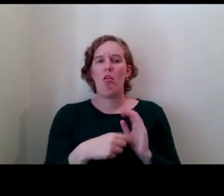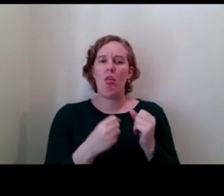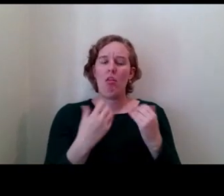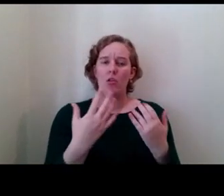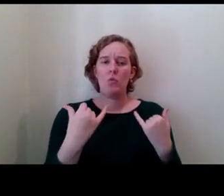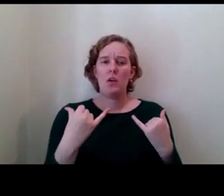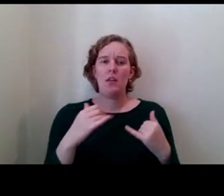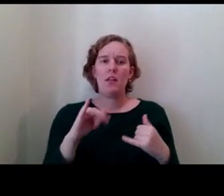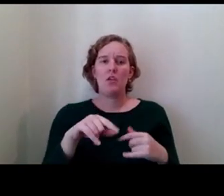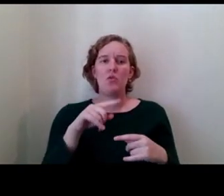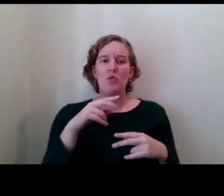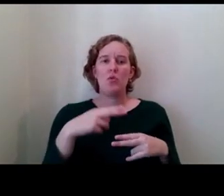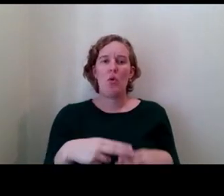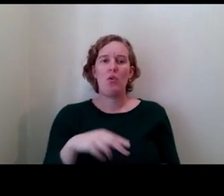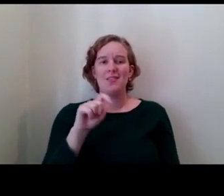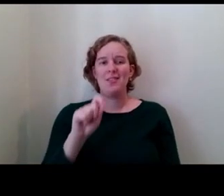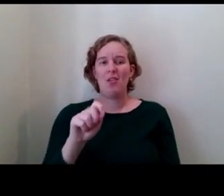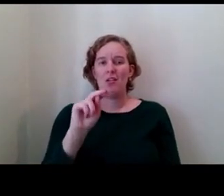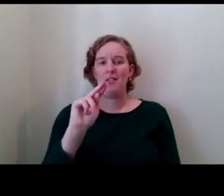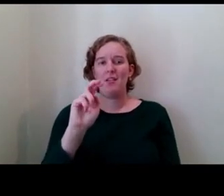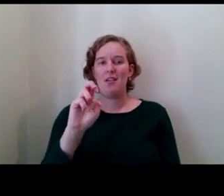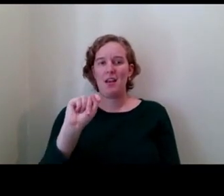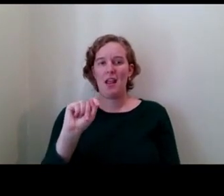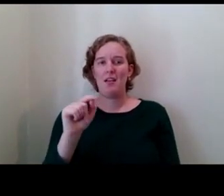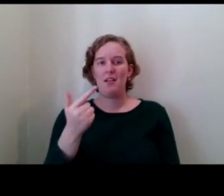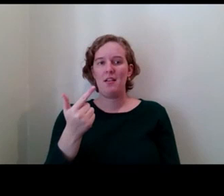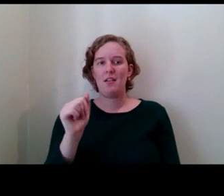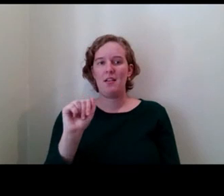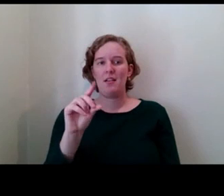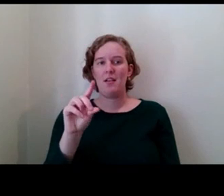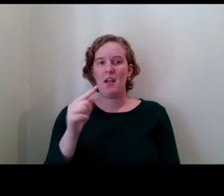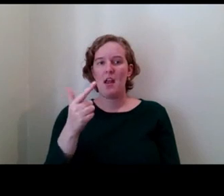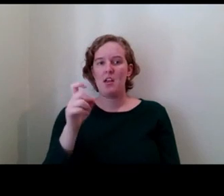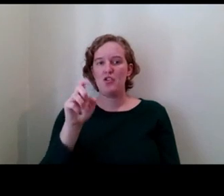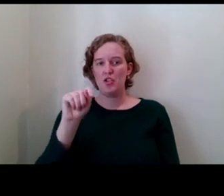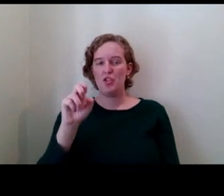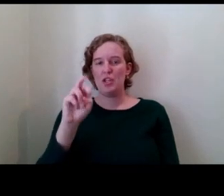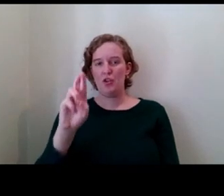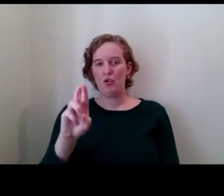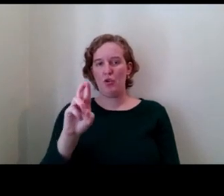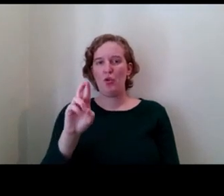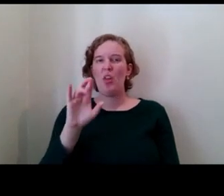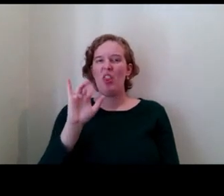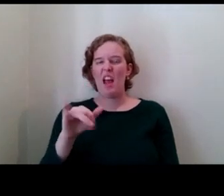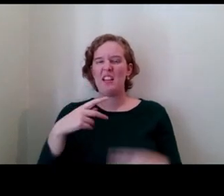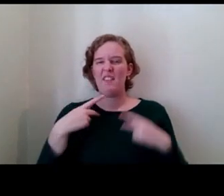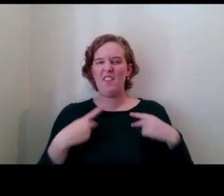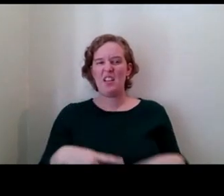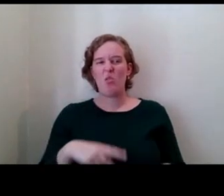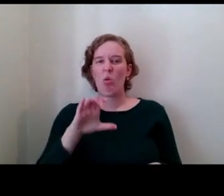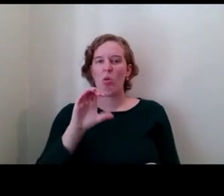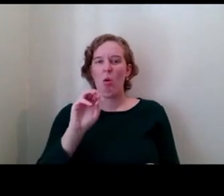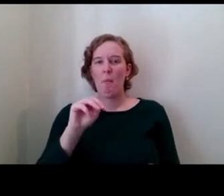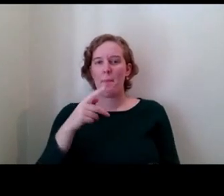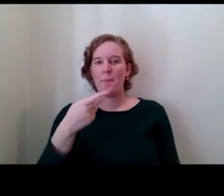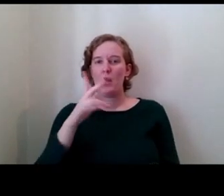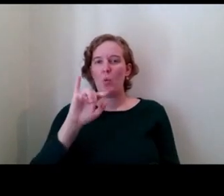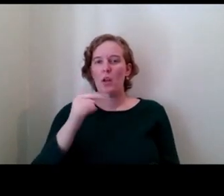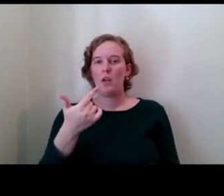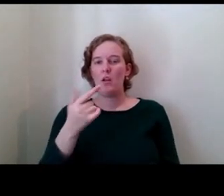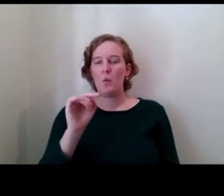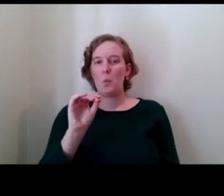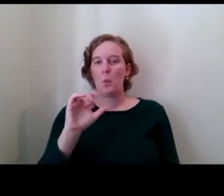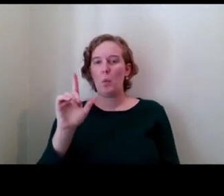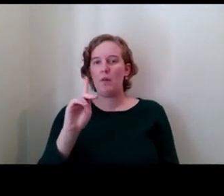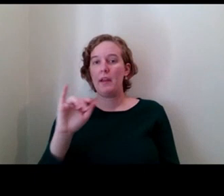called .NET Gadgeteer. So .NET Gadgeteer is a physical computing toolkit, if you will. For